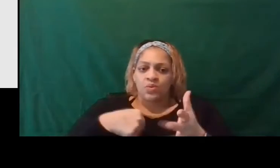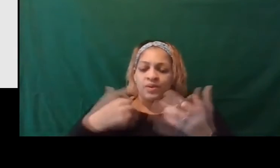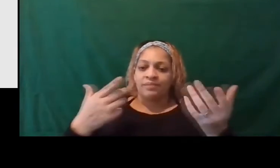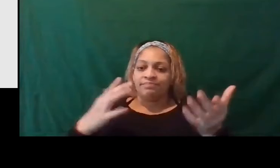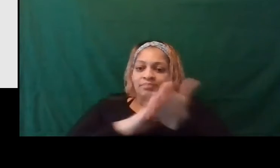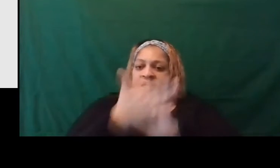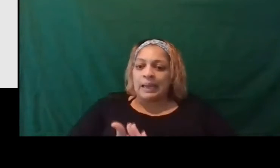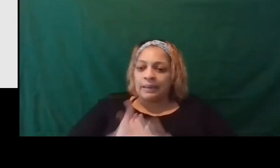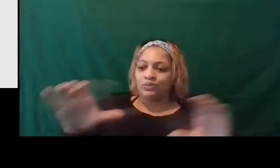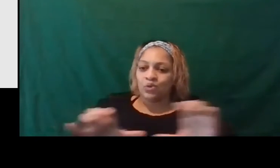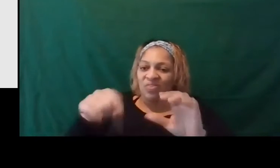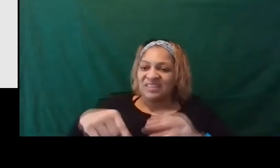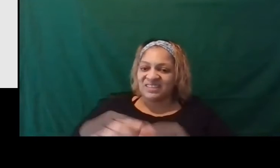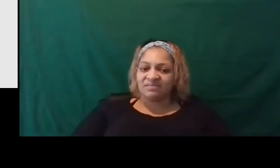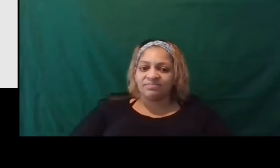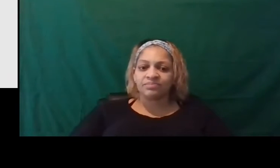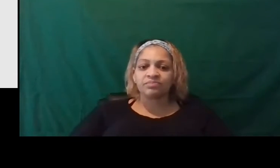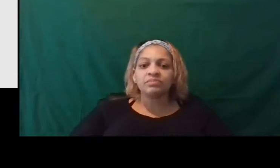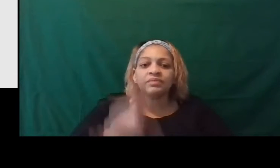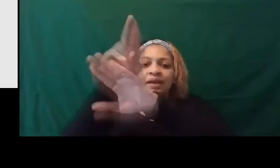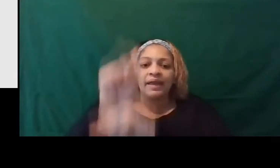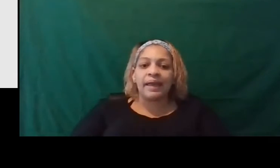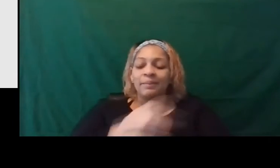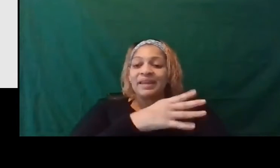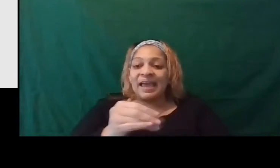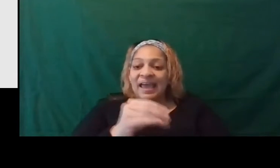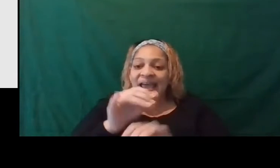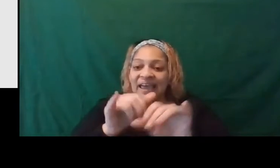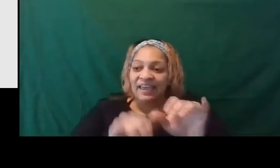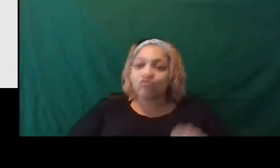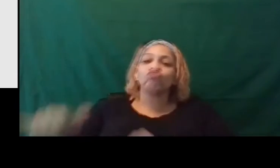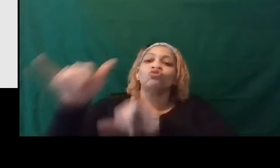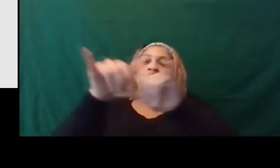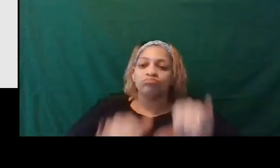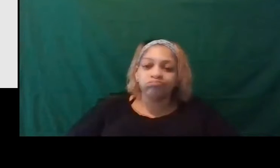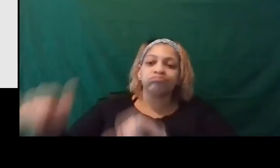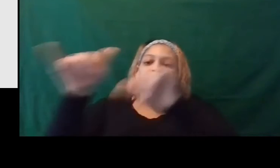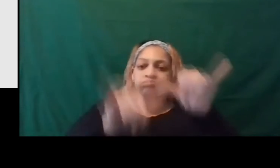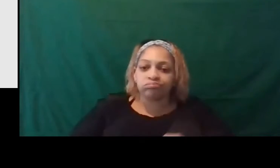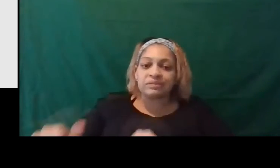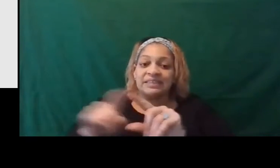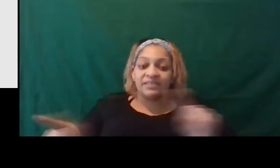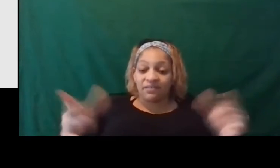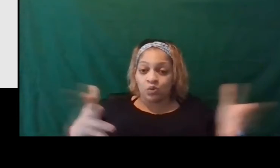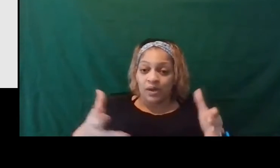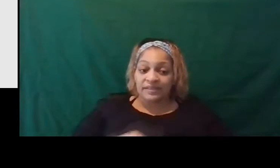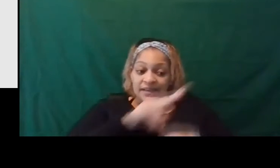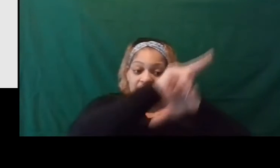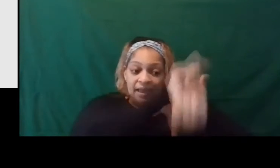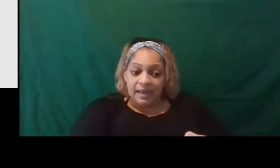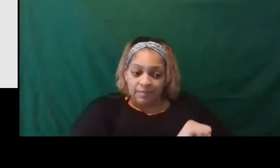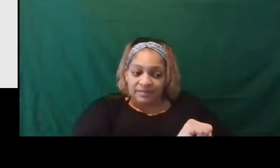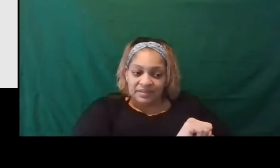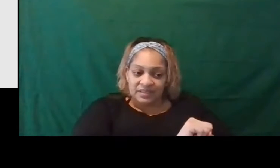this? Habit and routine. The main difference between habit and routine is that habit